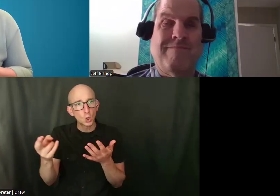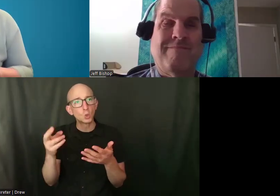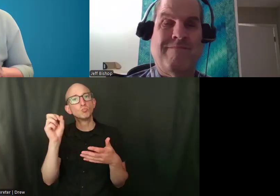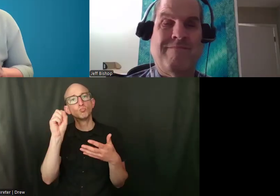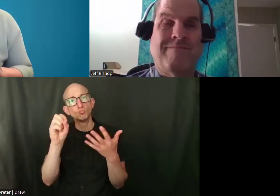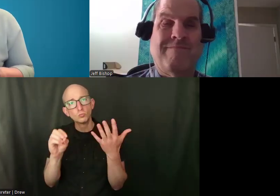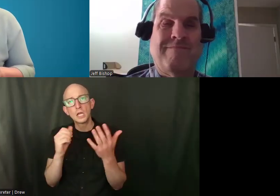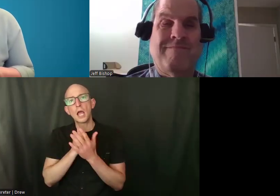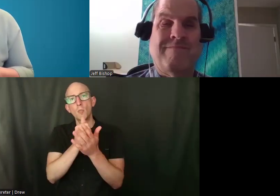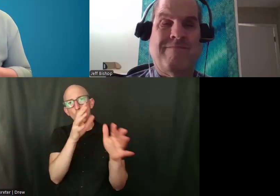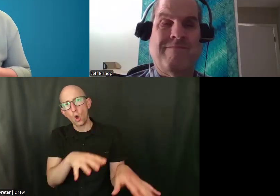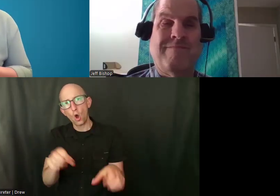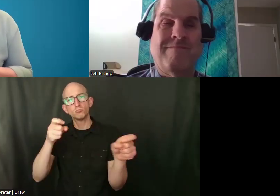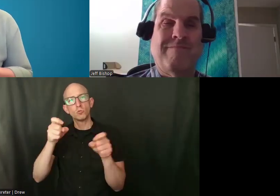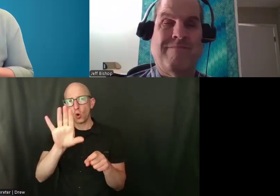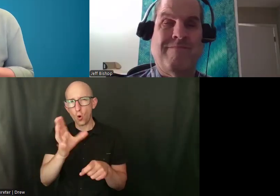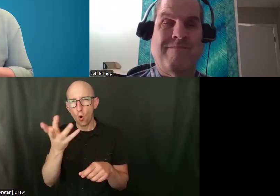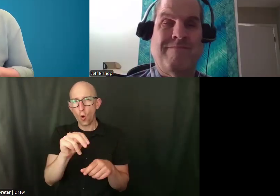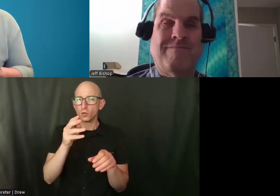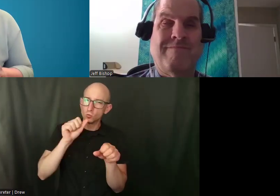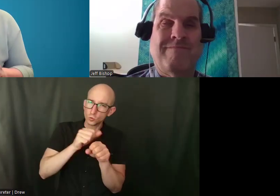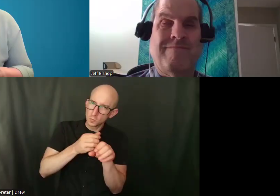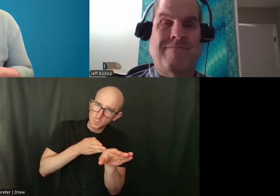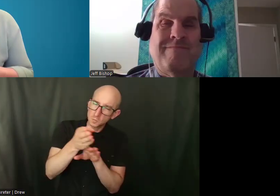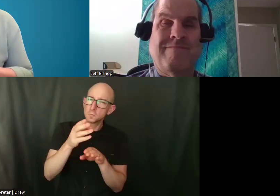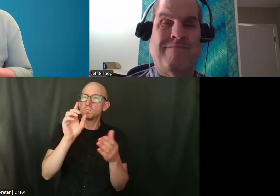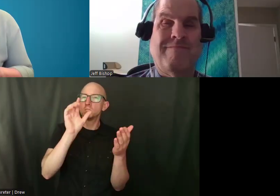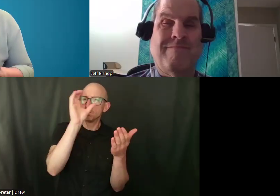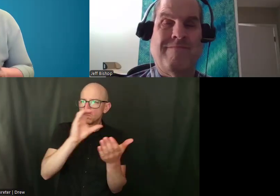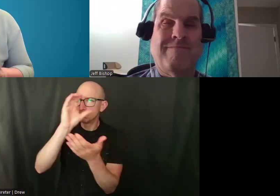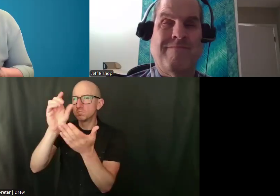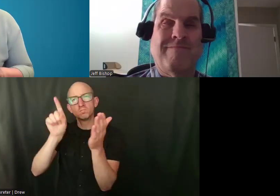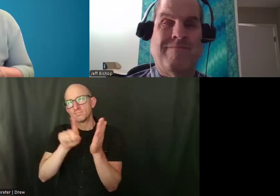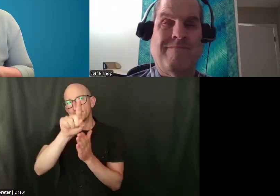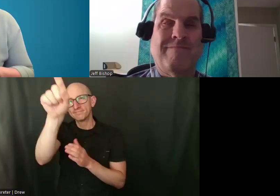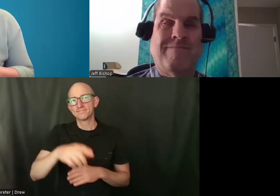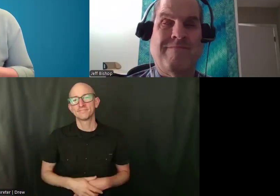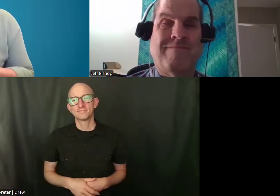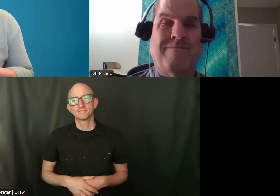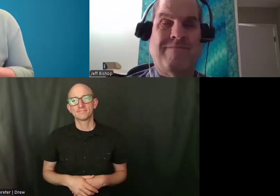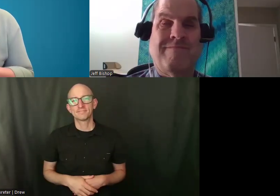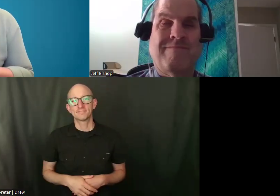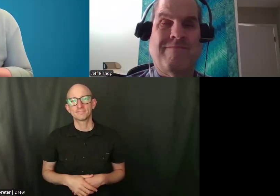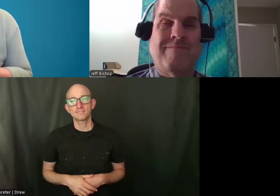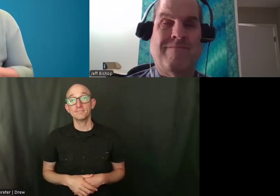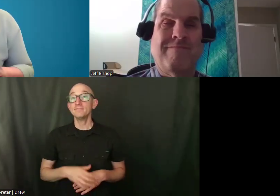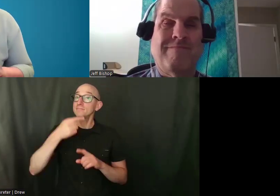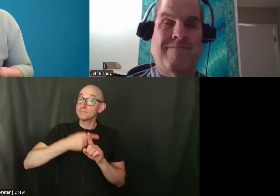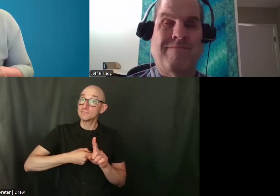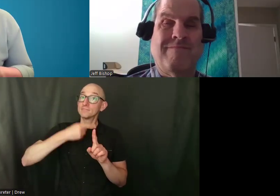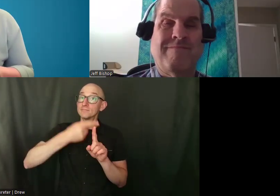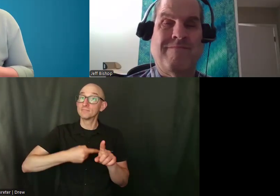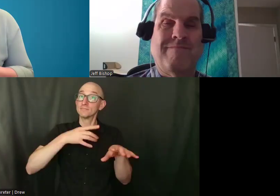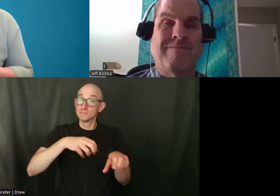take charge of your career exploration and career development. Each month, we focus